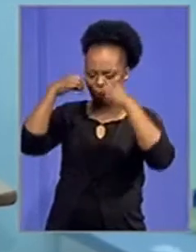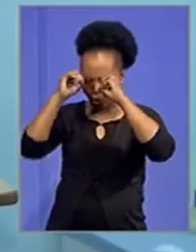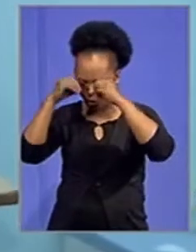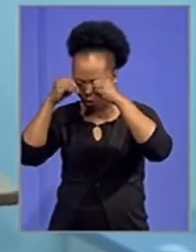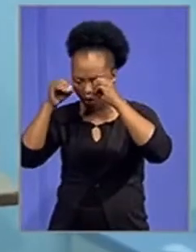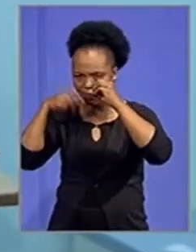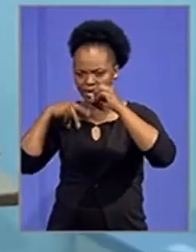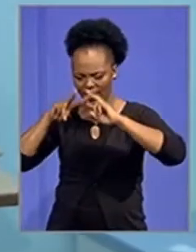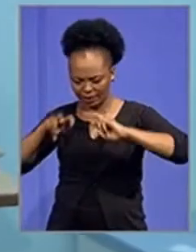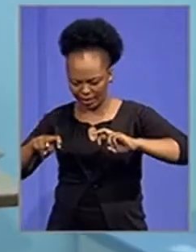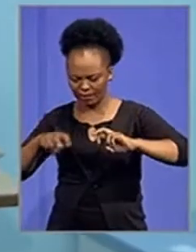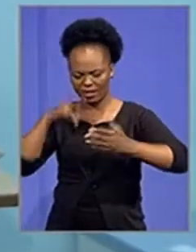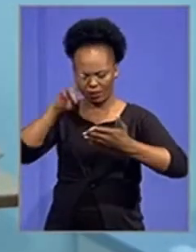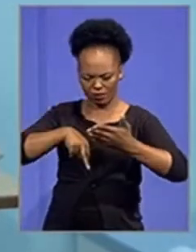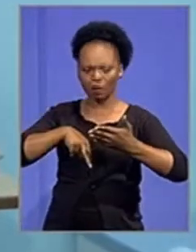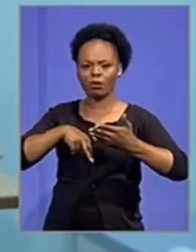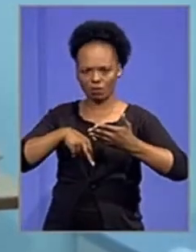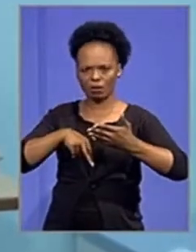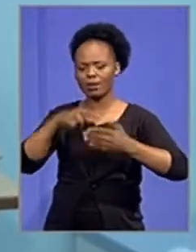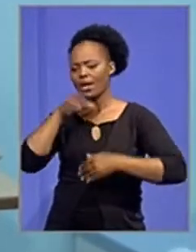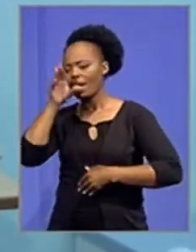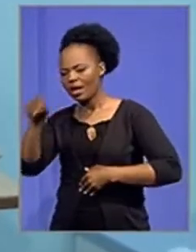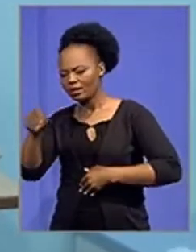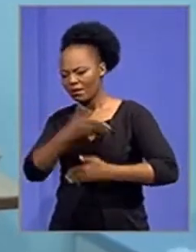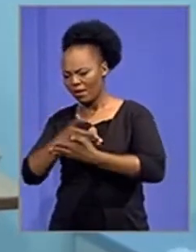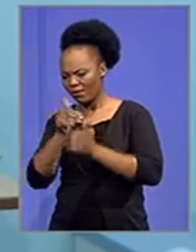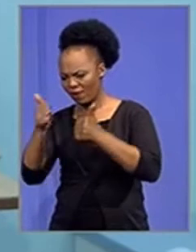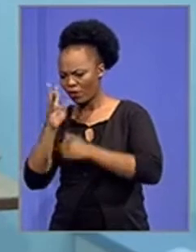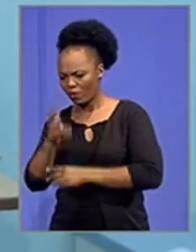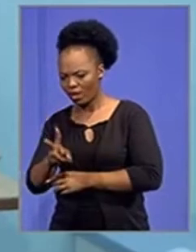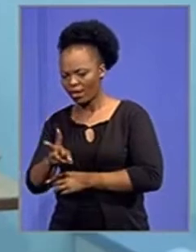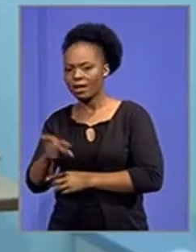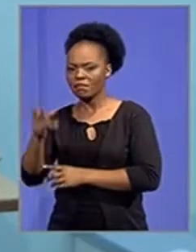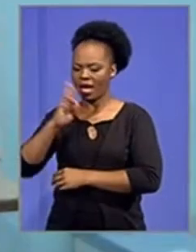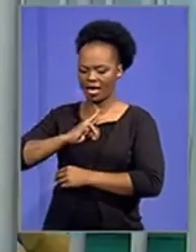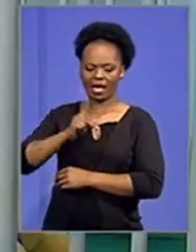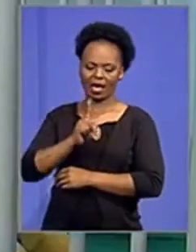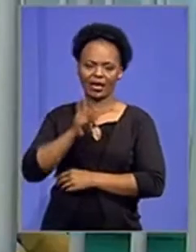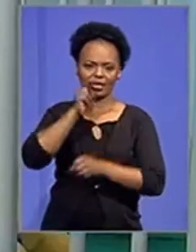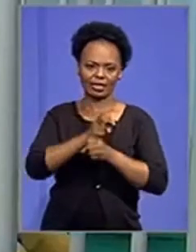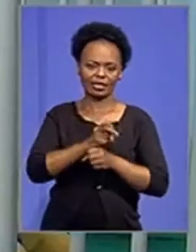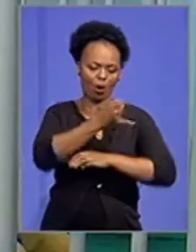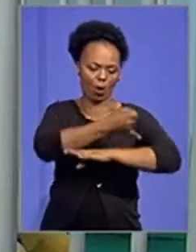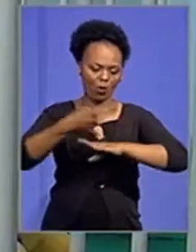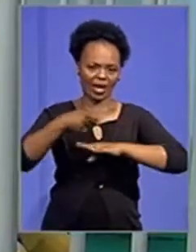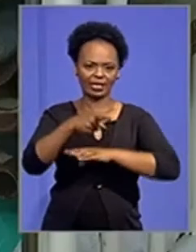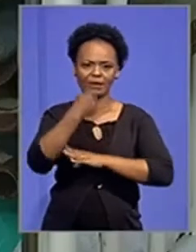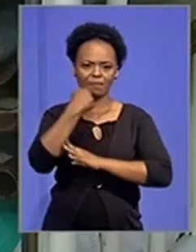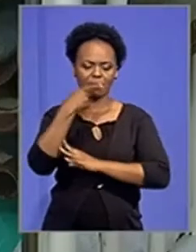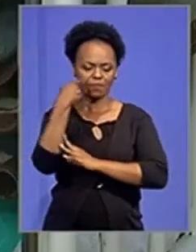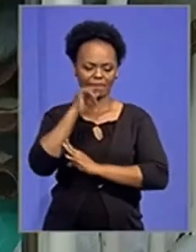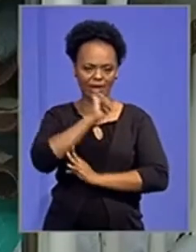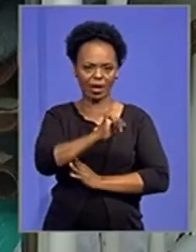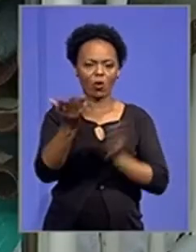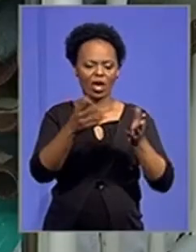it. Then I asked him, will the baby be fine? And he said, no, your baby will be operated in Kimberley. Veronica Lesetedi le yena o